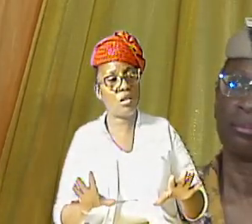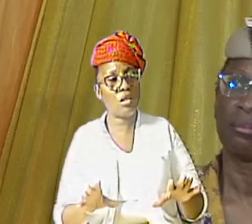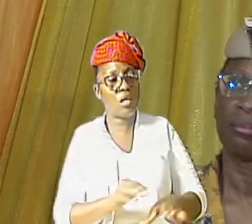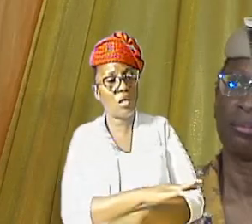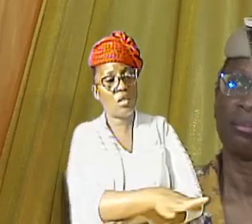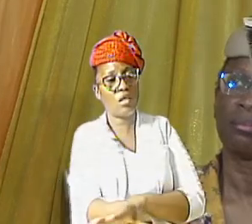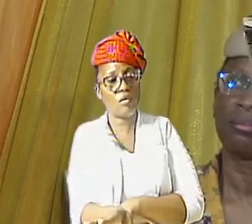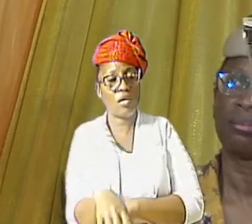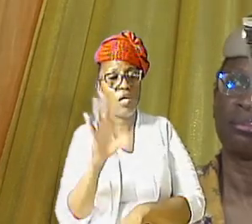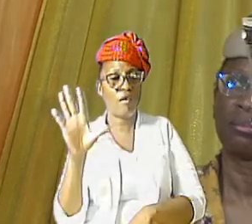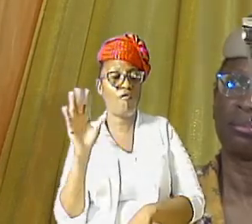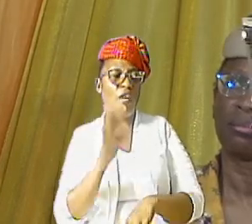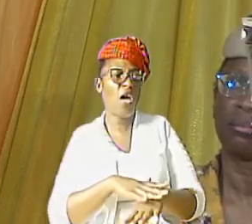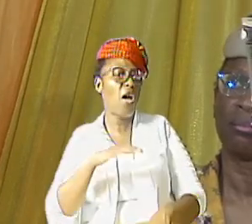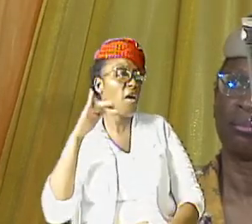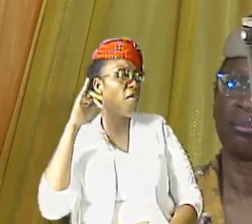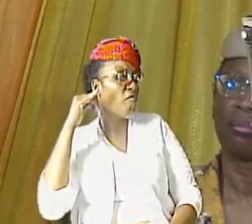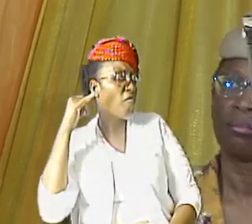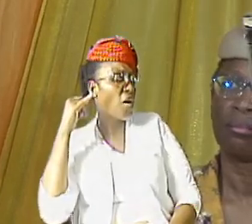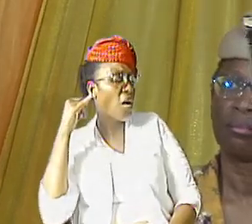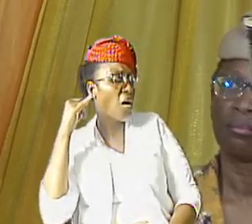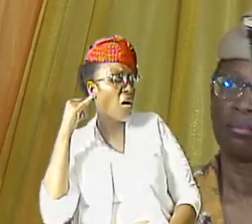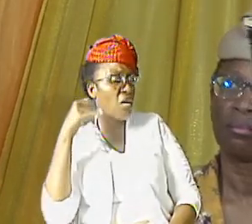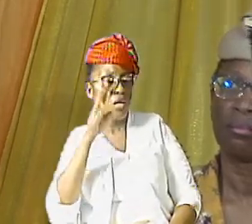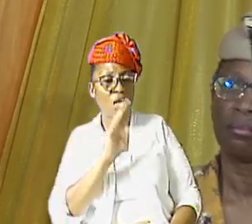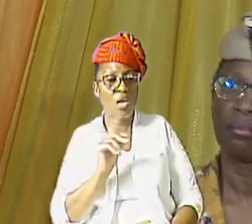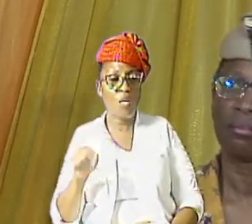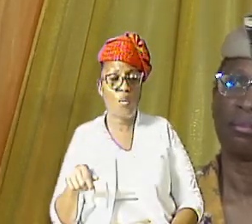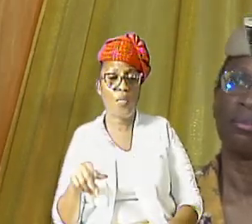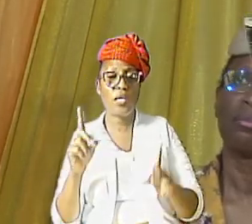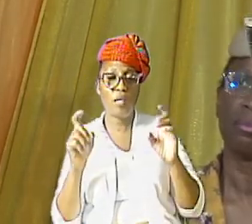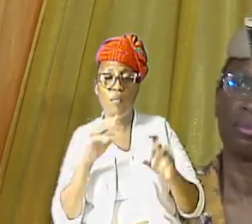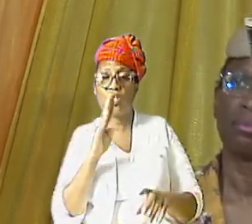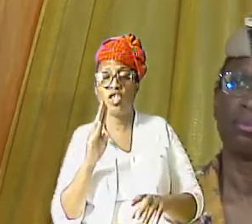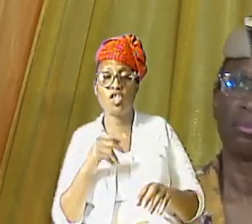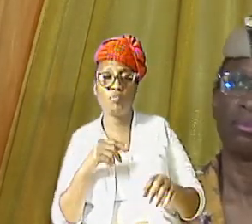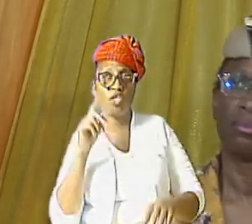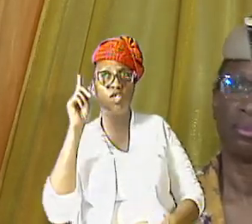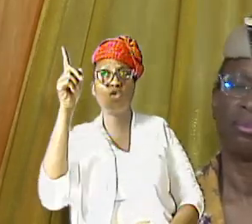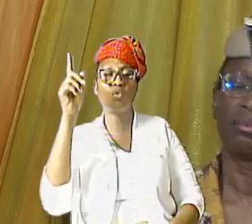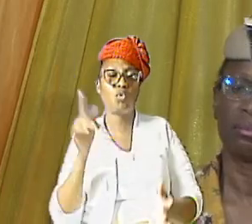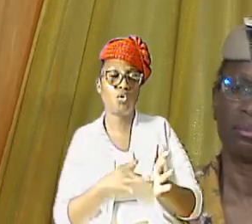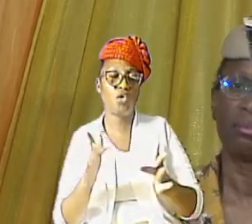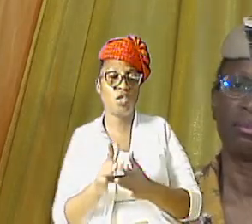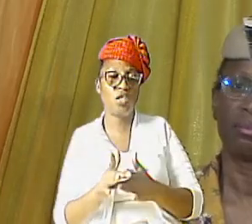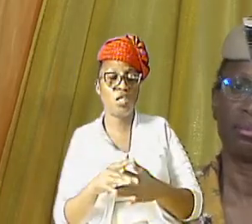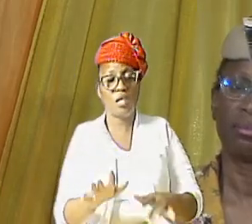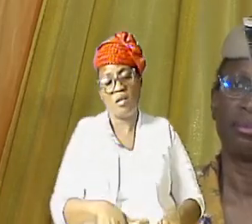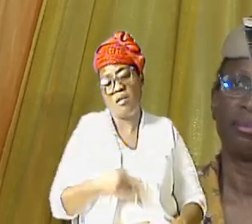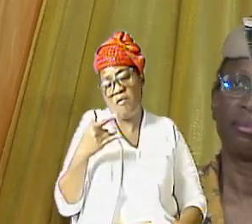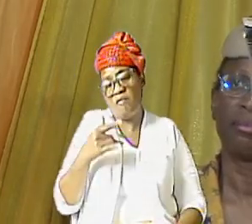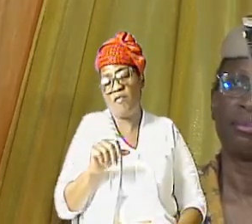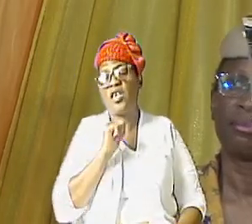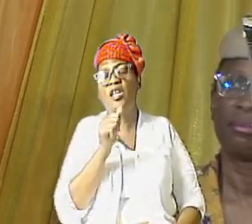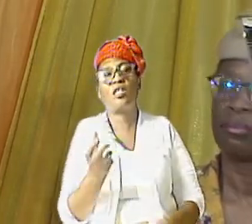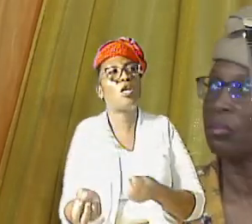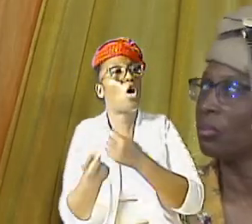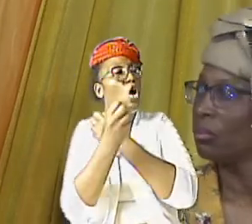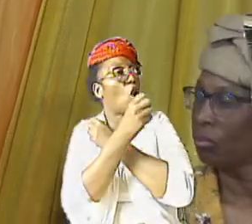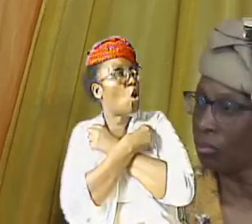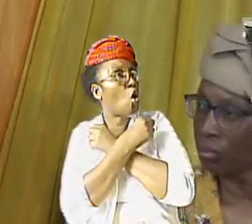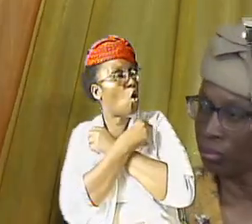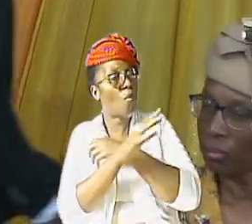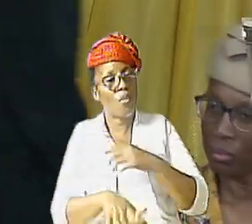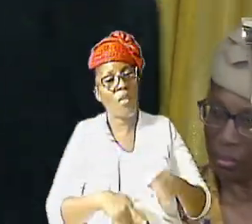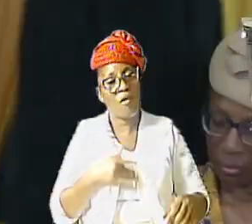get 5 calls. May I say, God, this must be you. Come here, mama, I tell you, I feel unloved in a bridge. I feel unworthy. I say, you know,